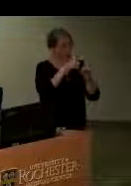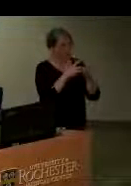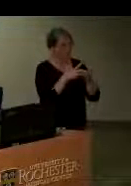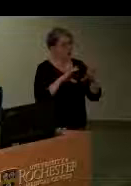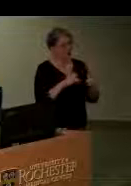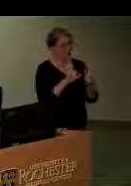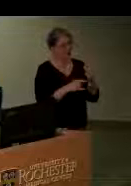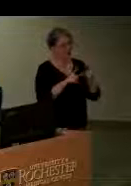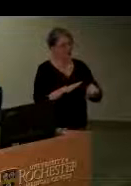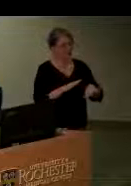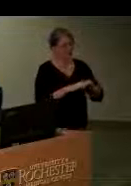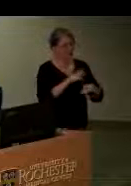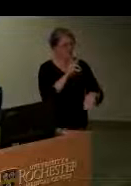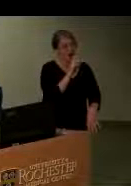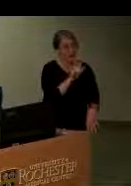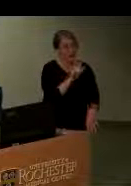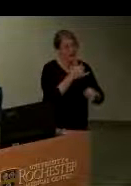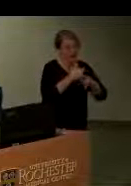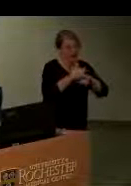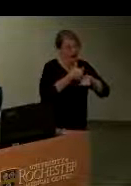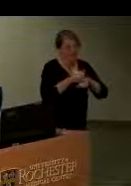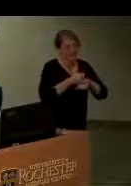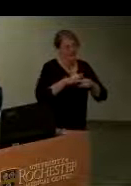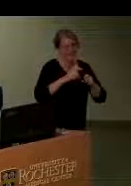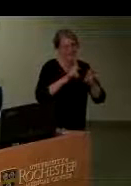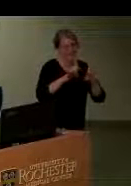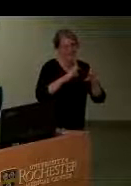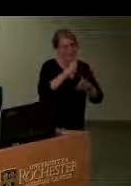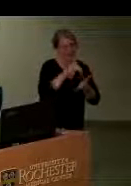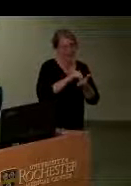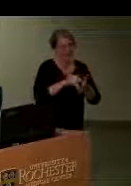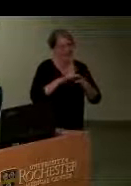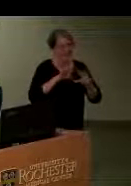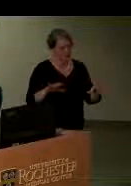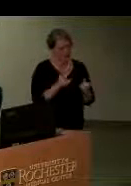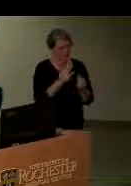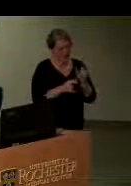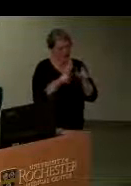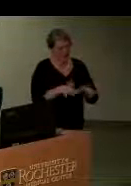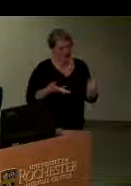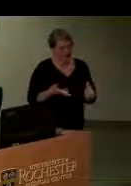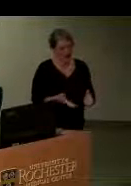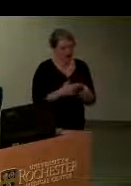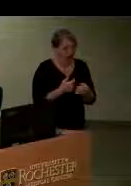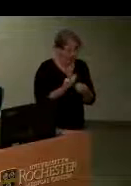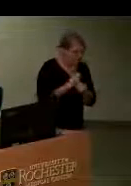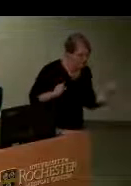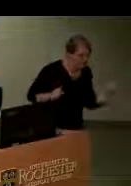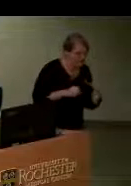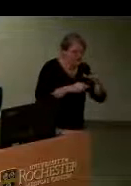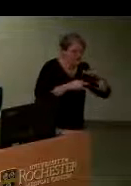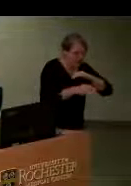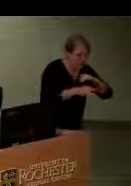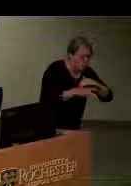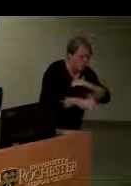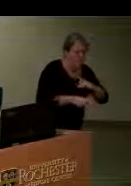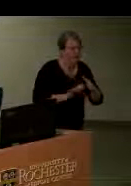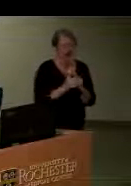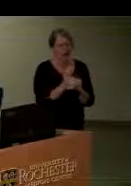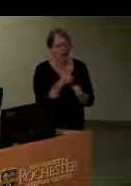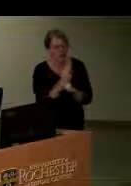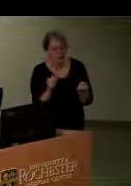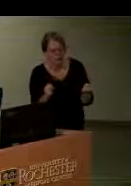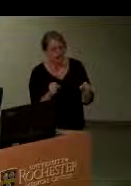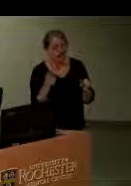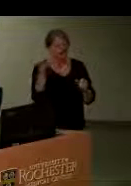center on Randall's Island. And they learn how to rescue people from fires in the subway, and